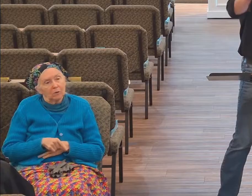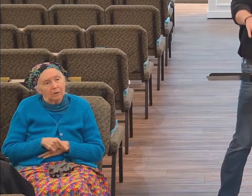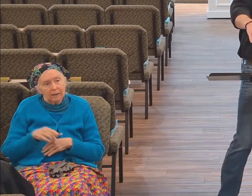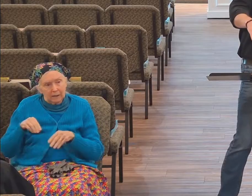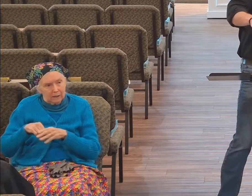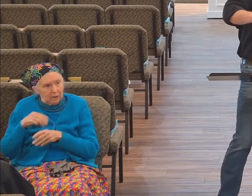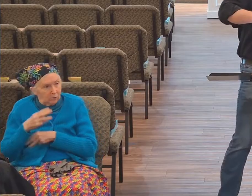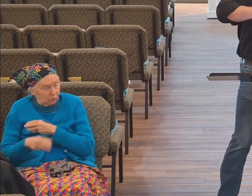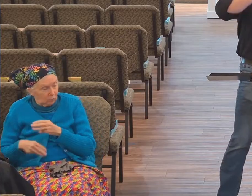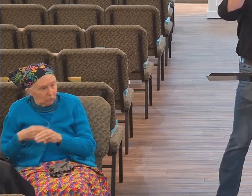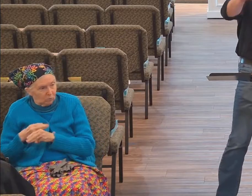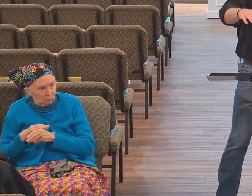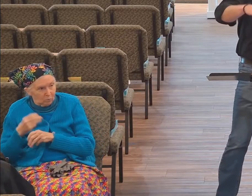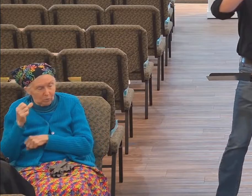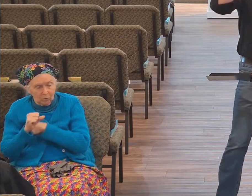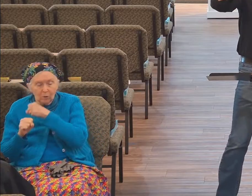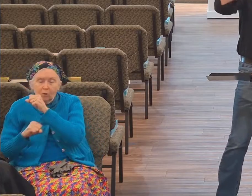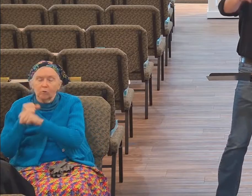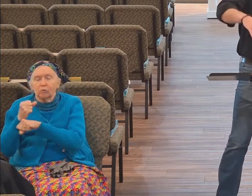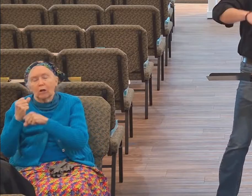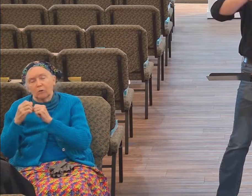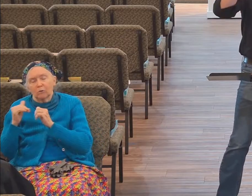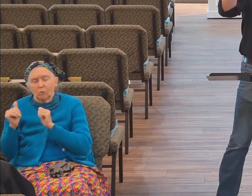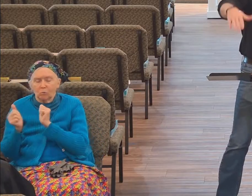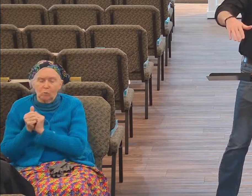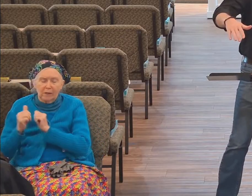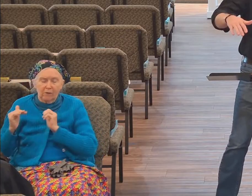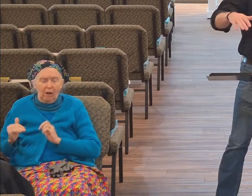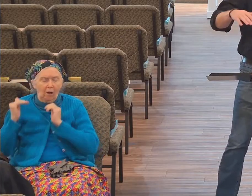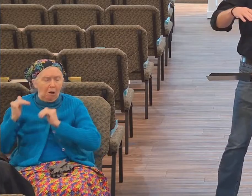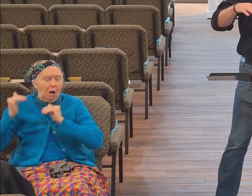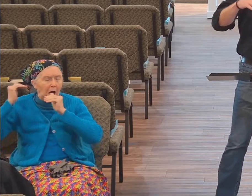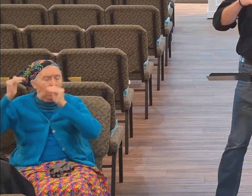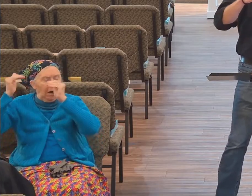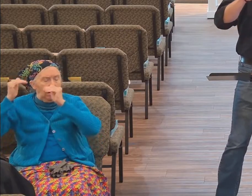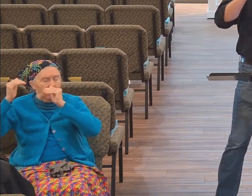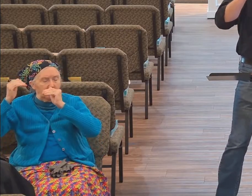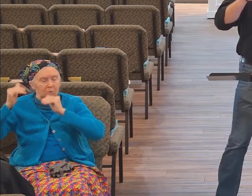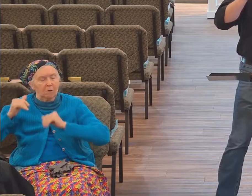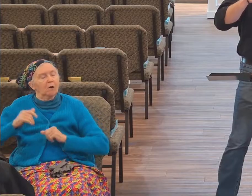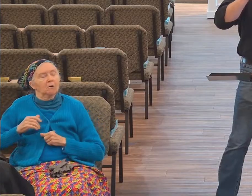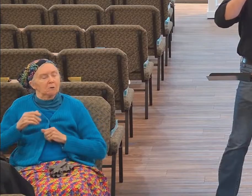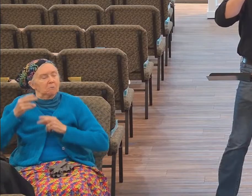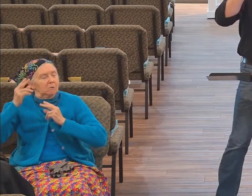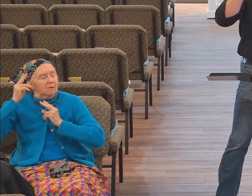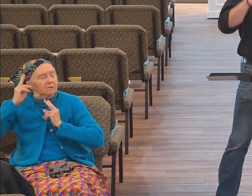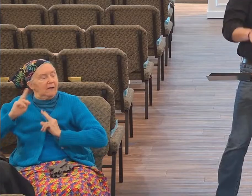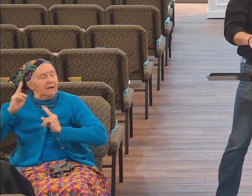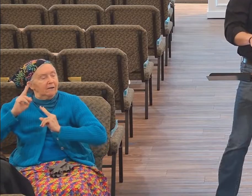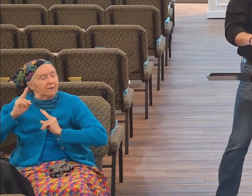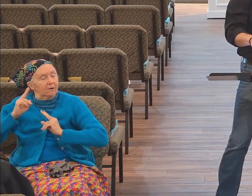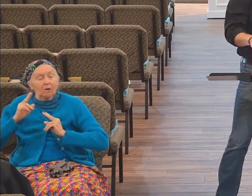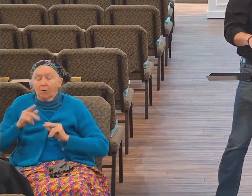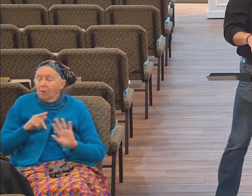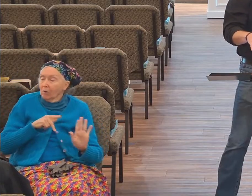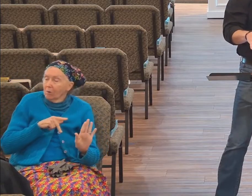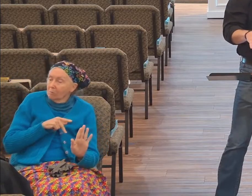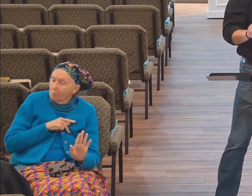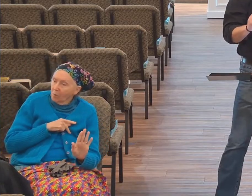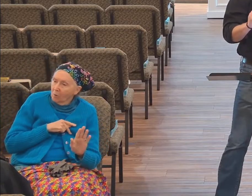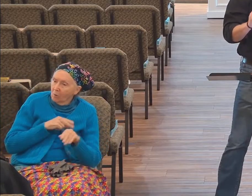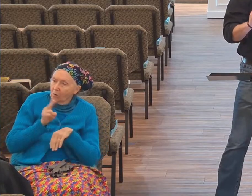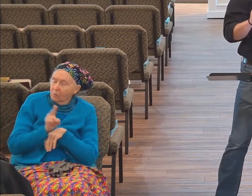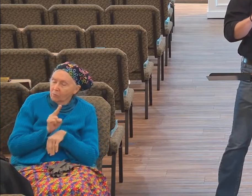that is structured with hierarchy and status and honor, right? Paul uses this image of